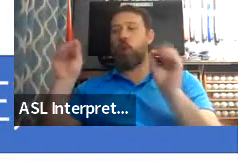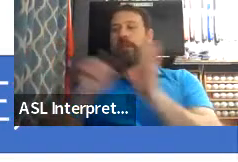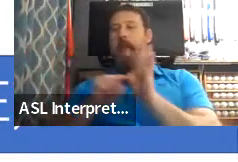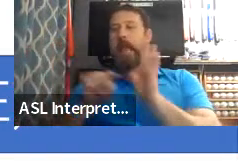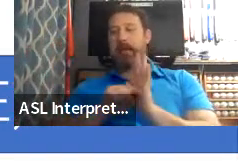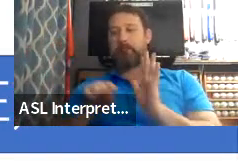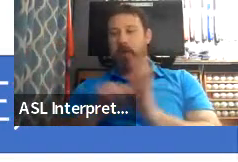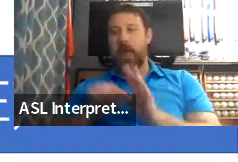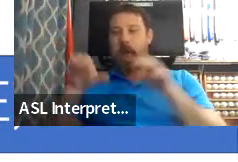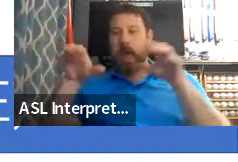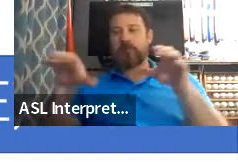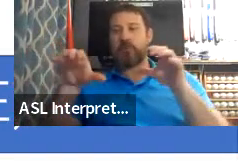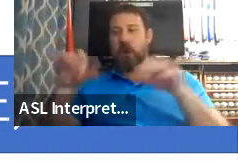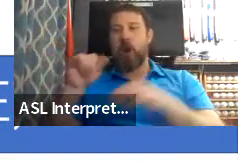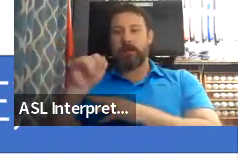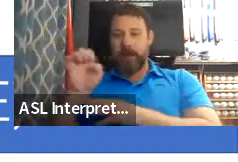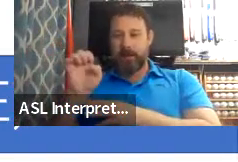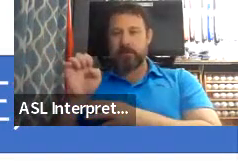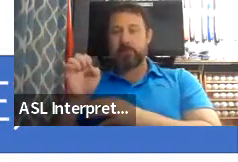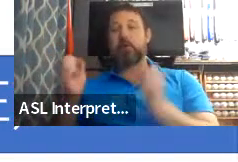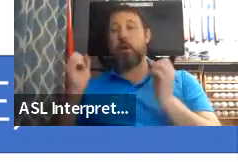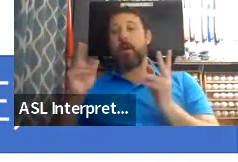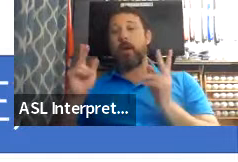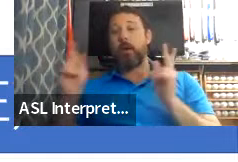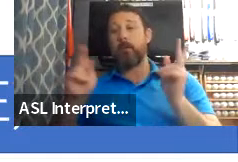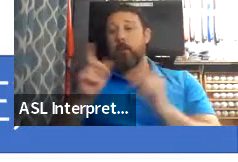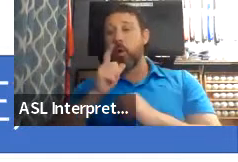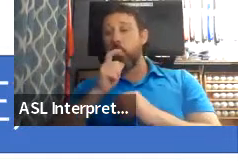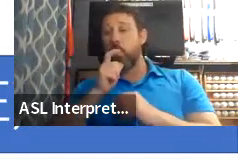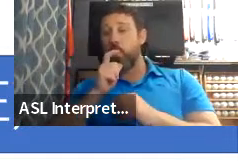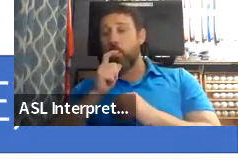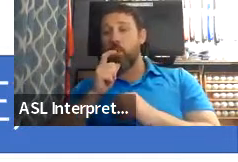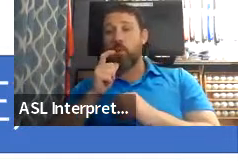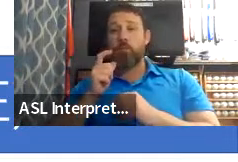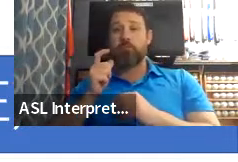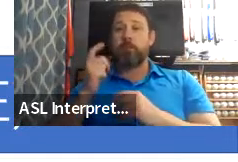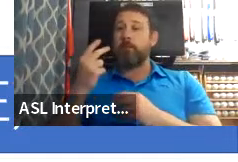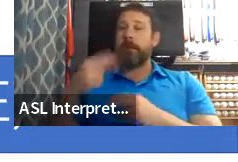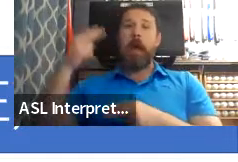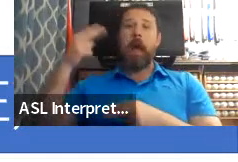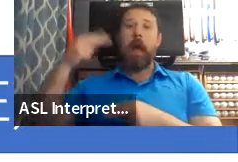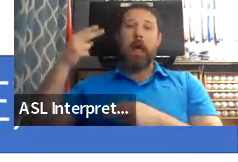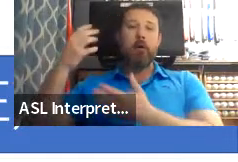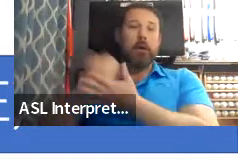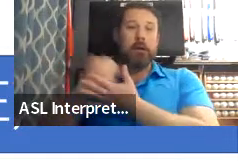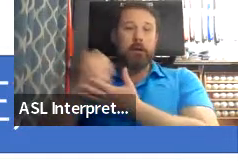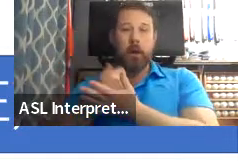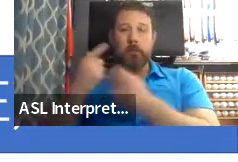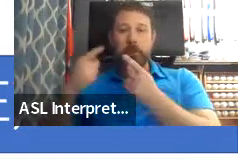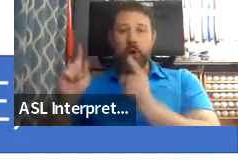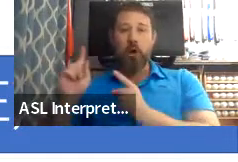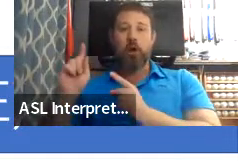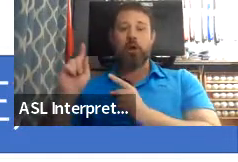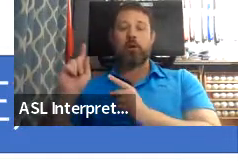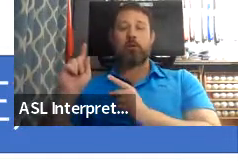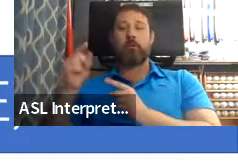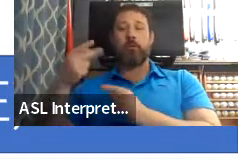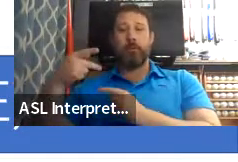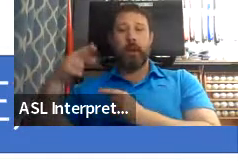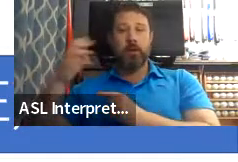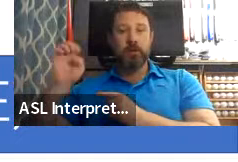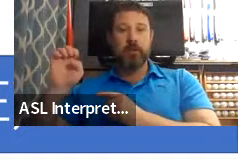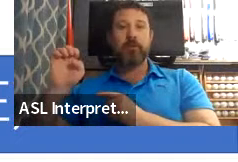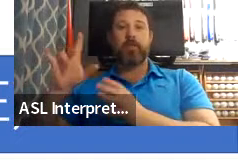cases. So a lot of people who may have gotten higher income during the public health emergency, they stayed